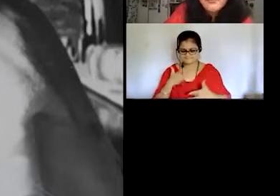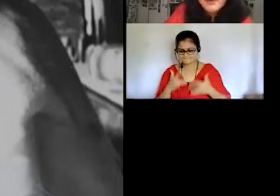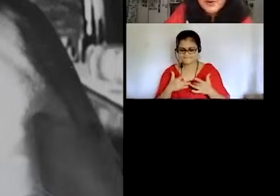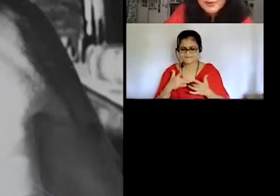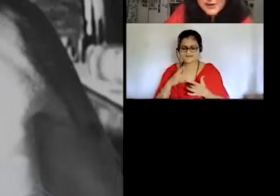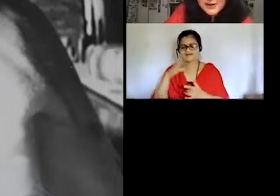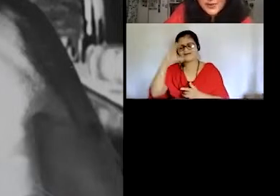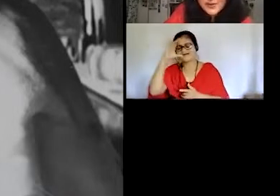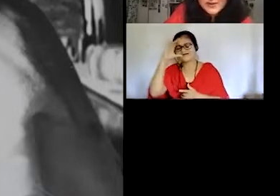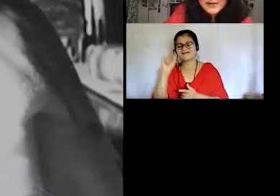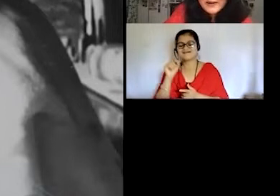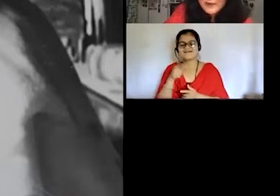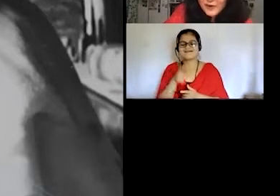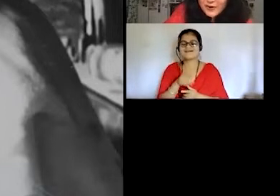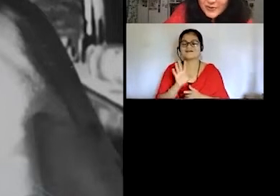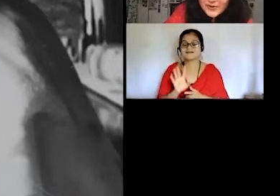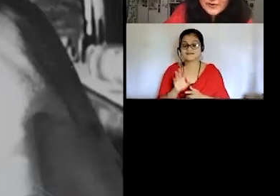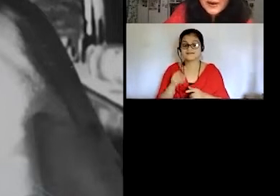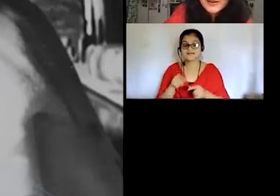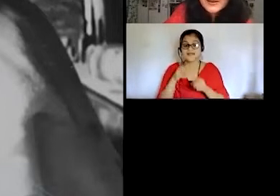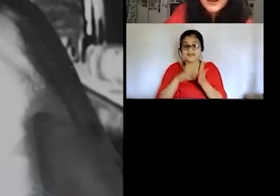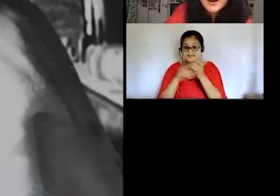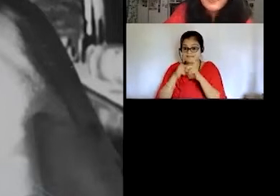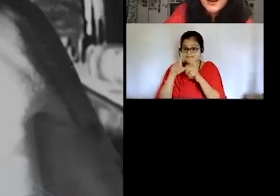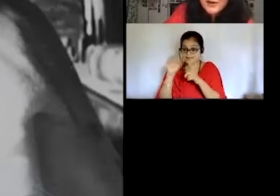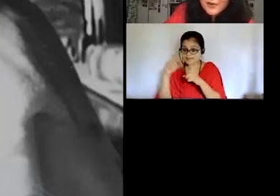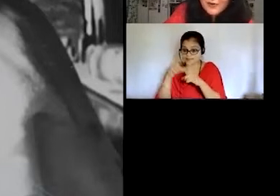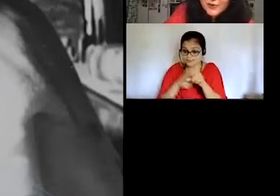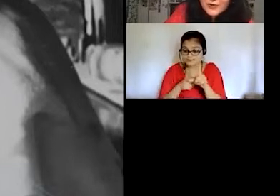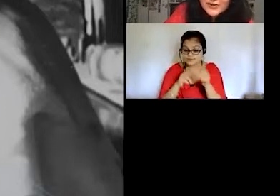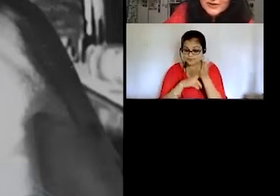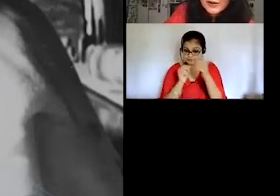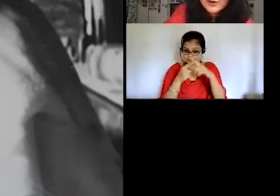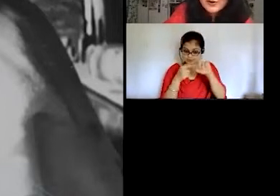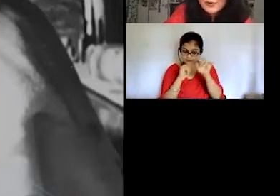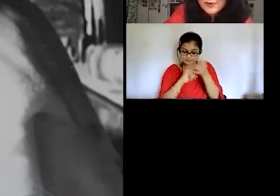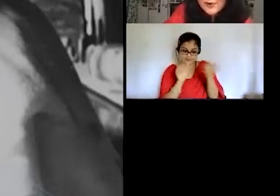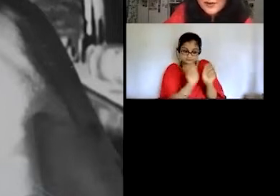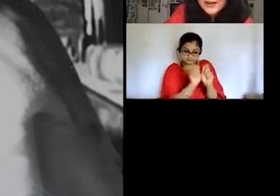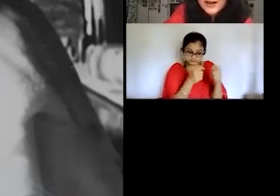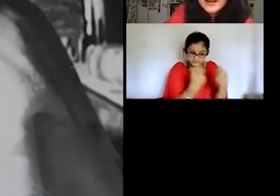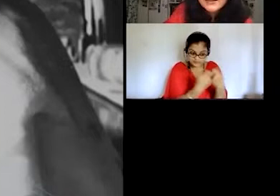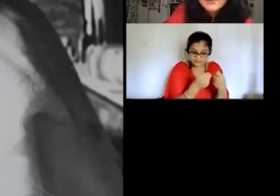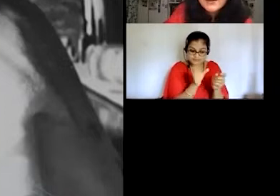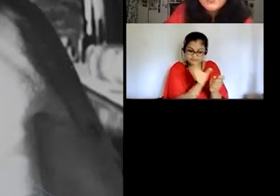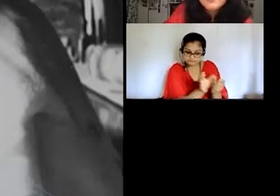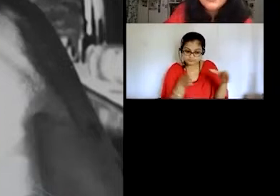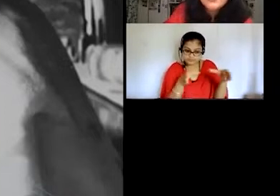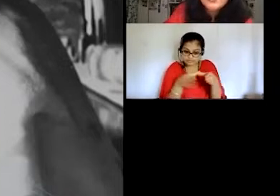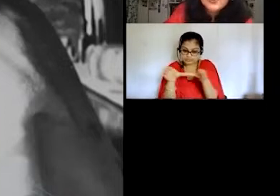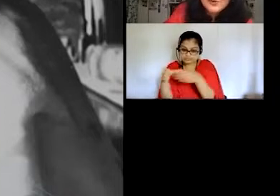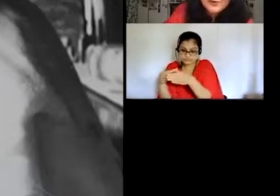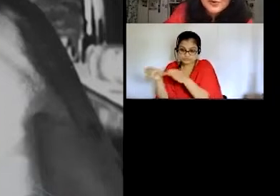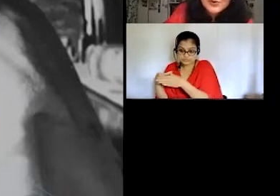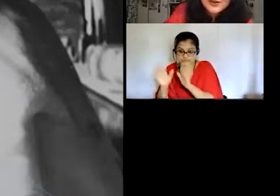and a memorable sequence. The contours of melody are made up of notes, group of notes, sometimes repeating the